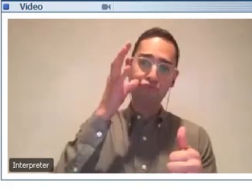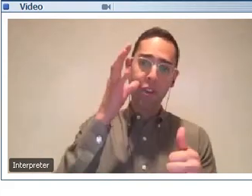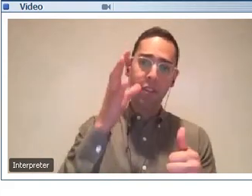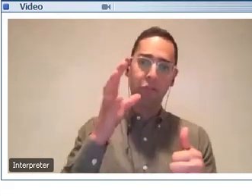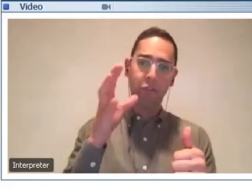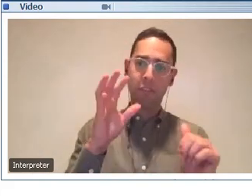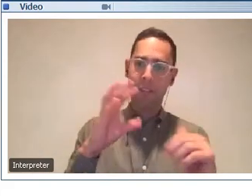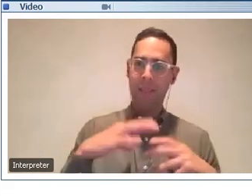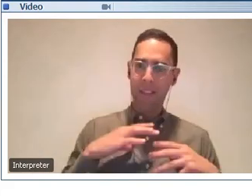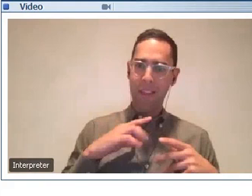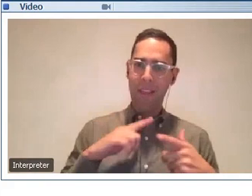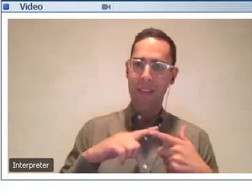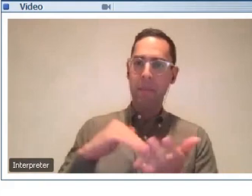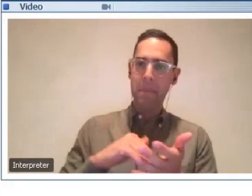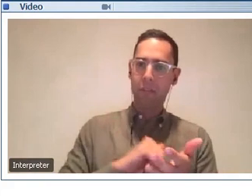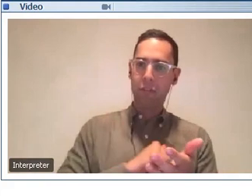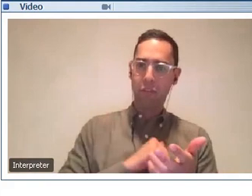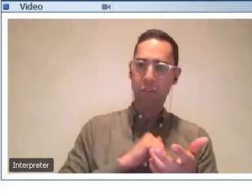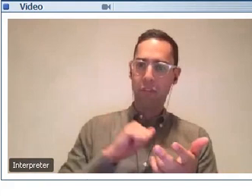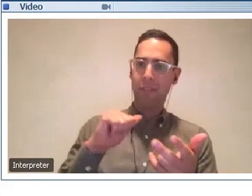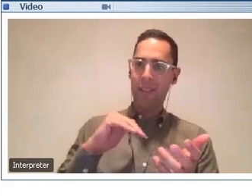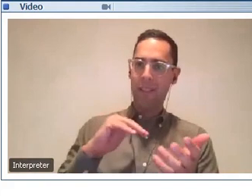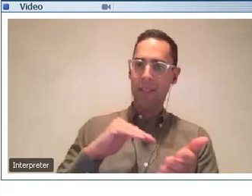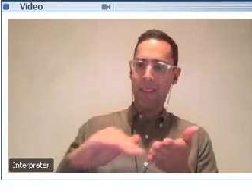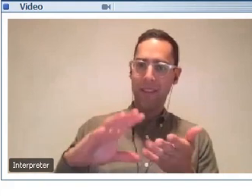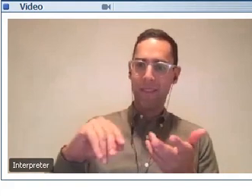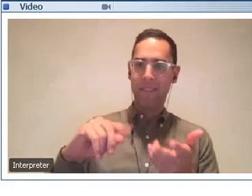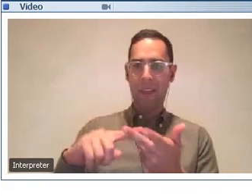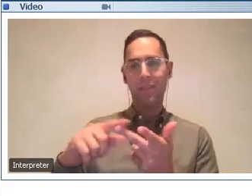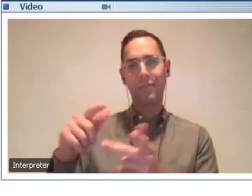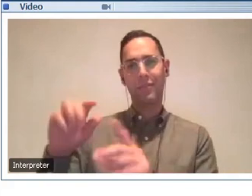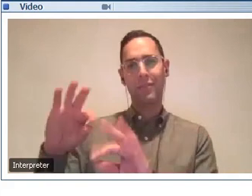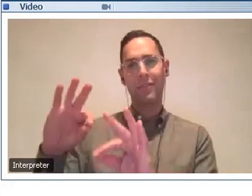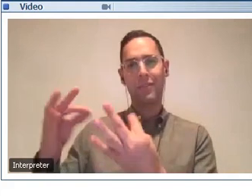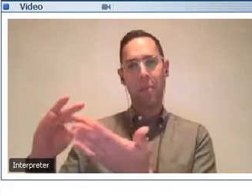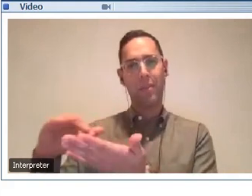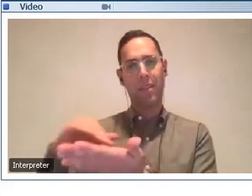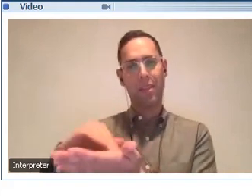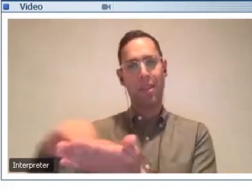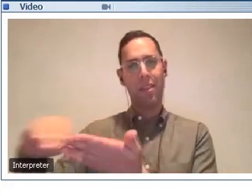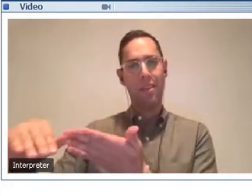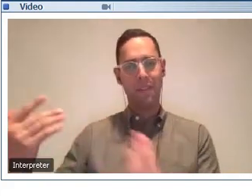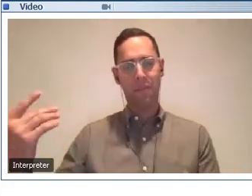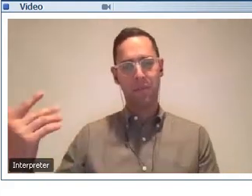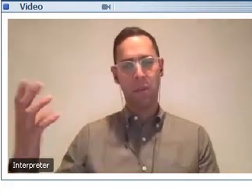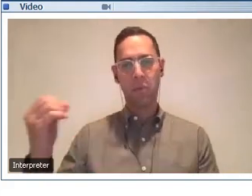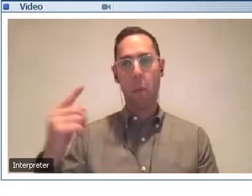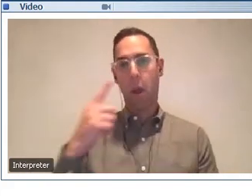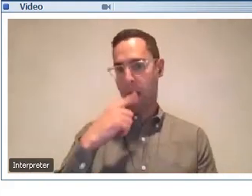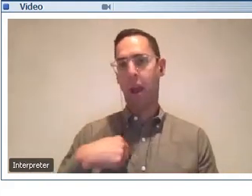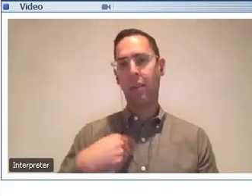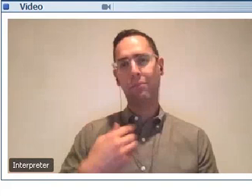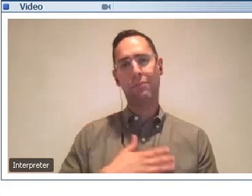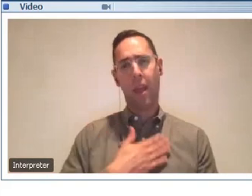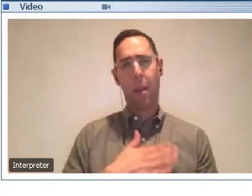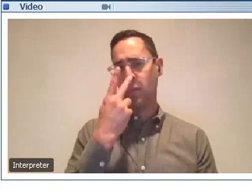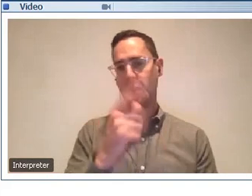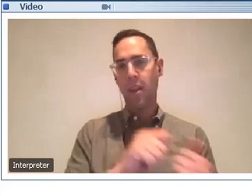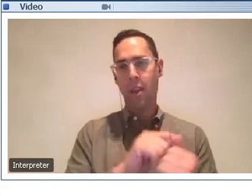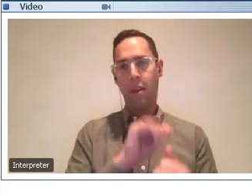leave. And so I've been really grateful for how welcoming the paid leave community has been and how interested they